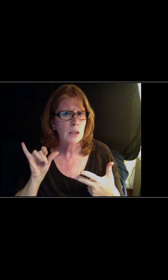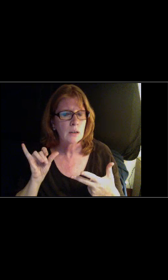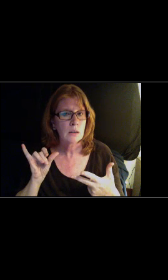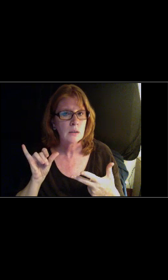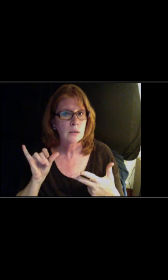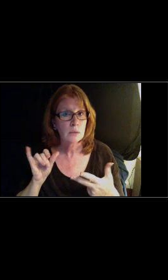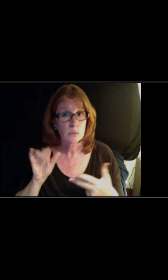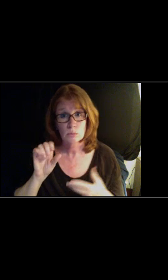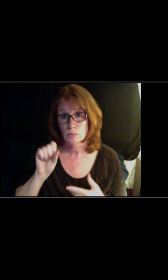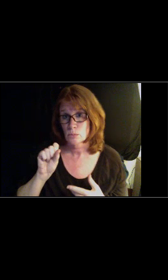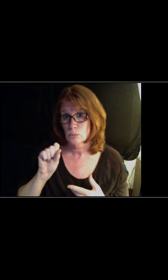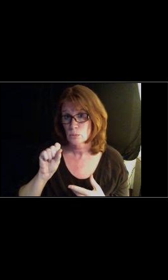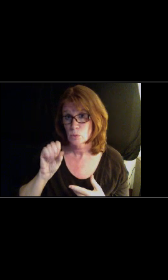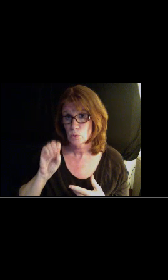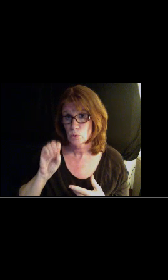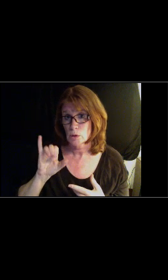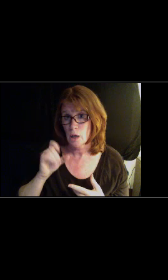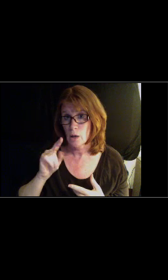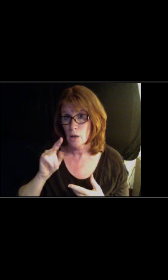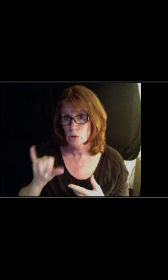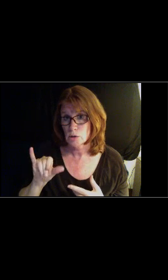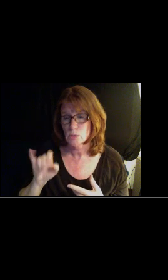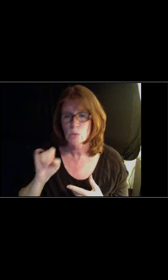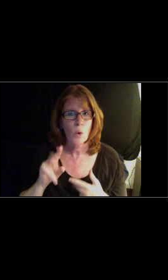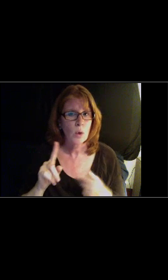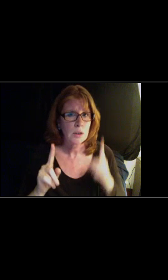So of these words, which one